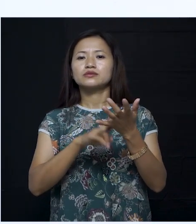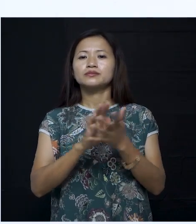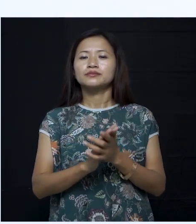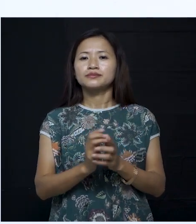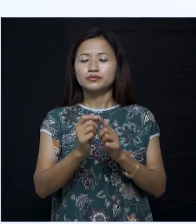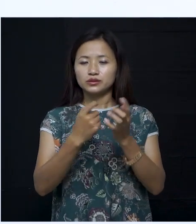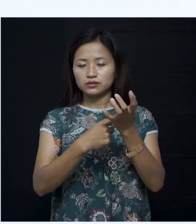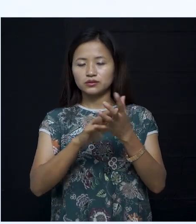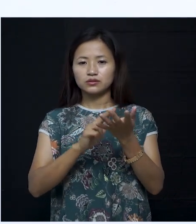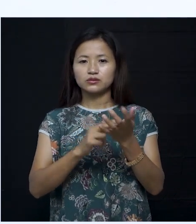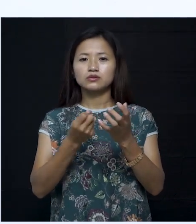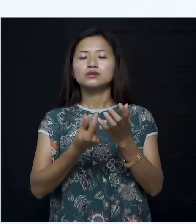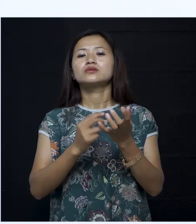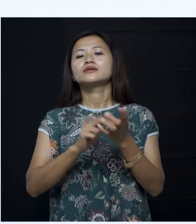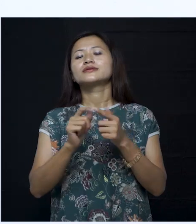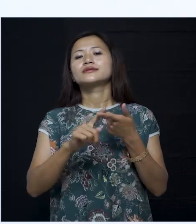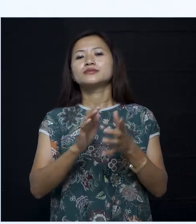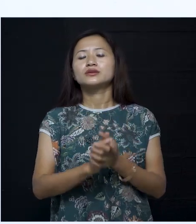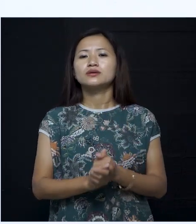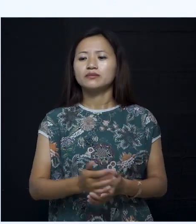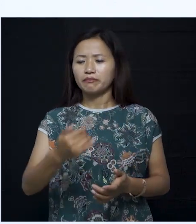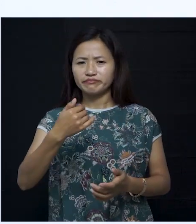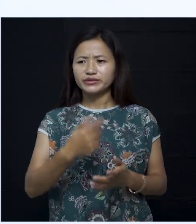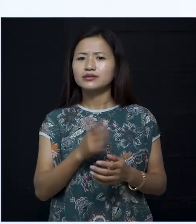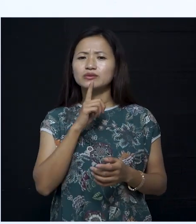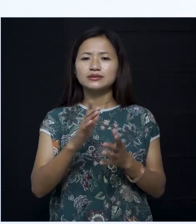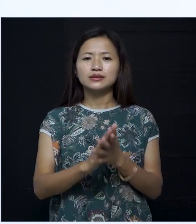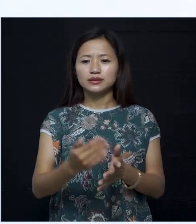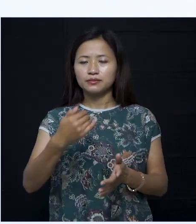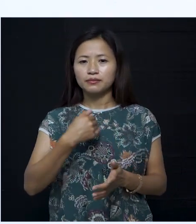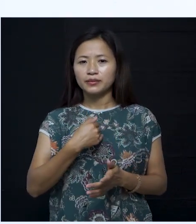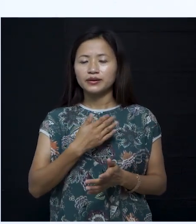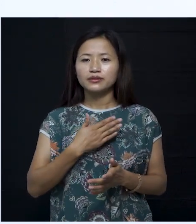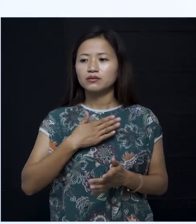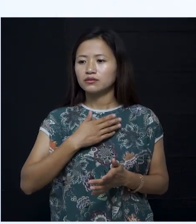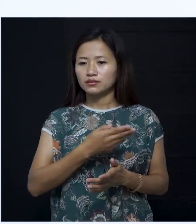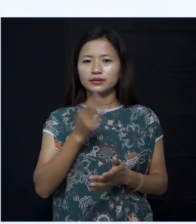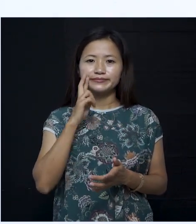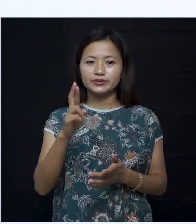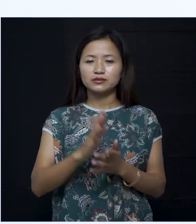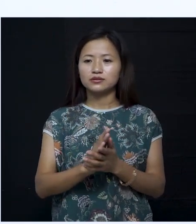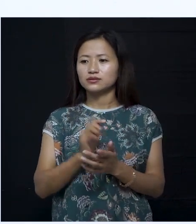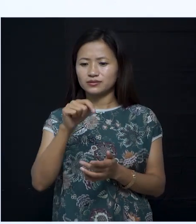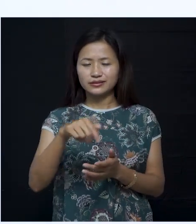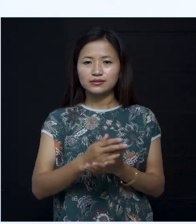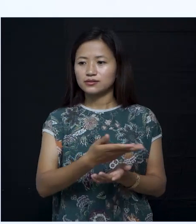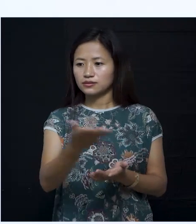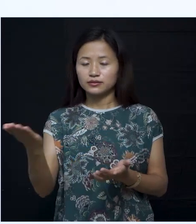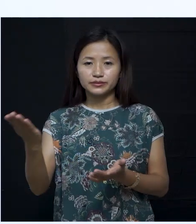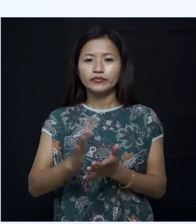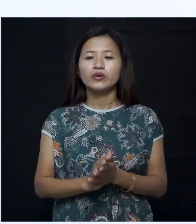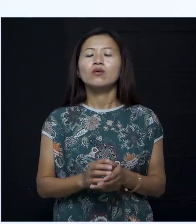pronoun. A possessive pronoun can be mine, hers, his, theirs, all those words, but under